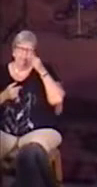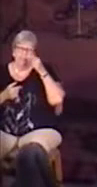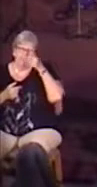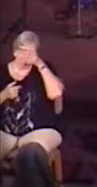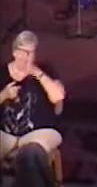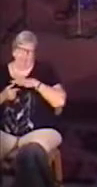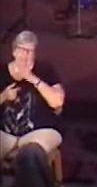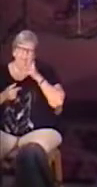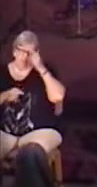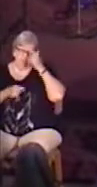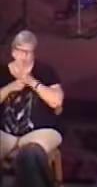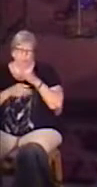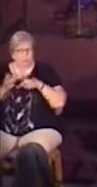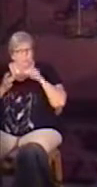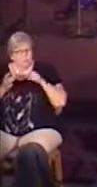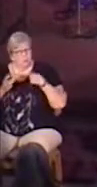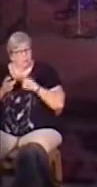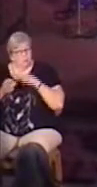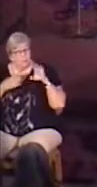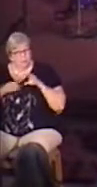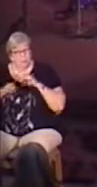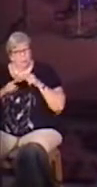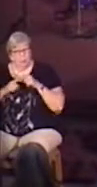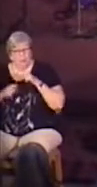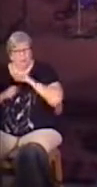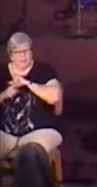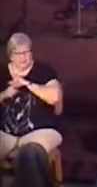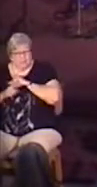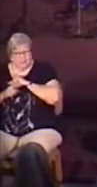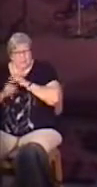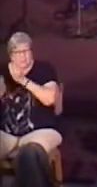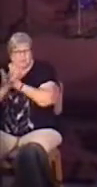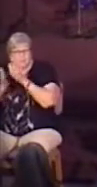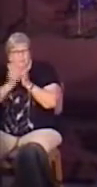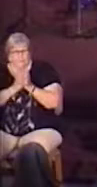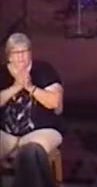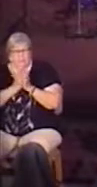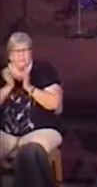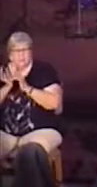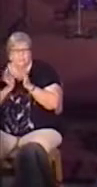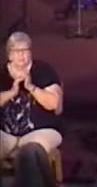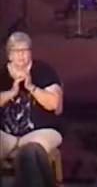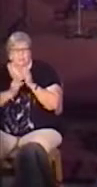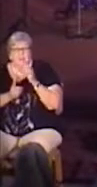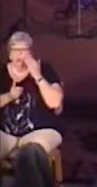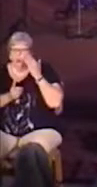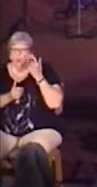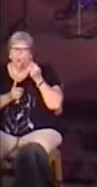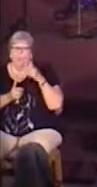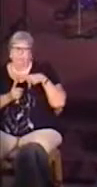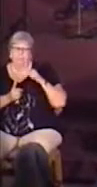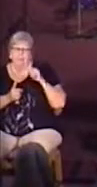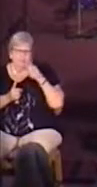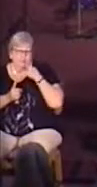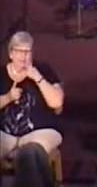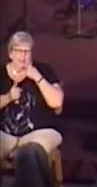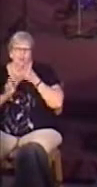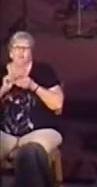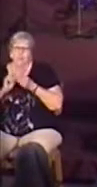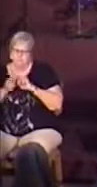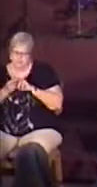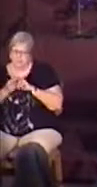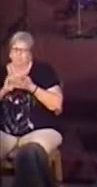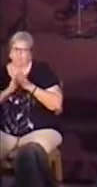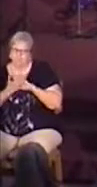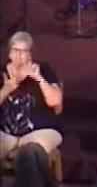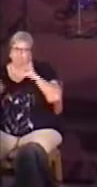what shall we do? We are guilty of crucifying Jesus. You know what Jesus' response, or Peter's response was? Repent and be